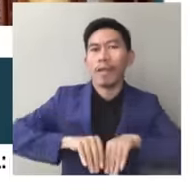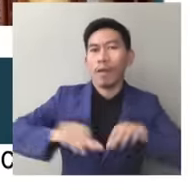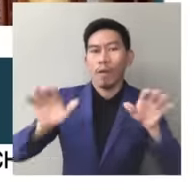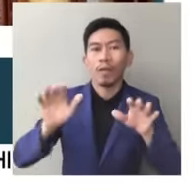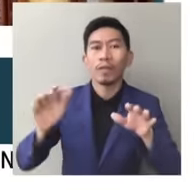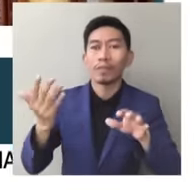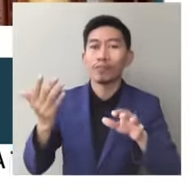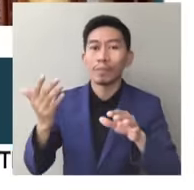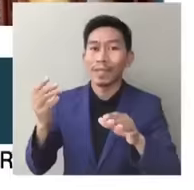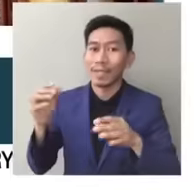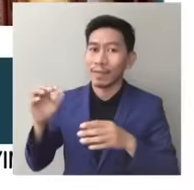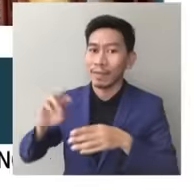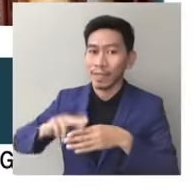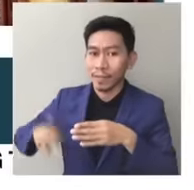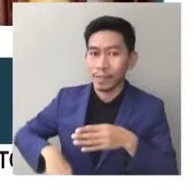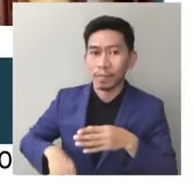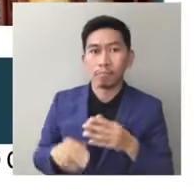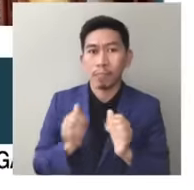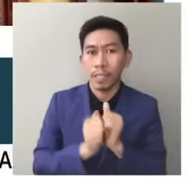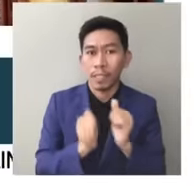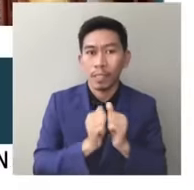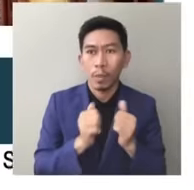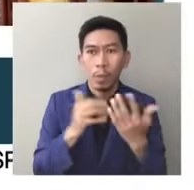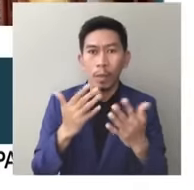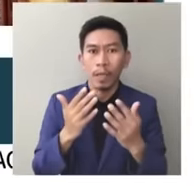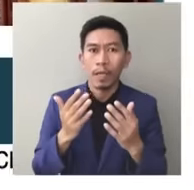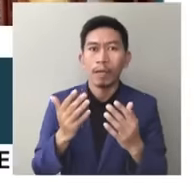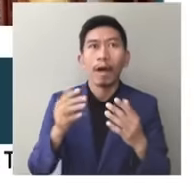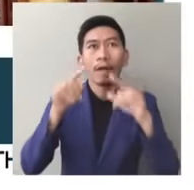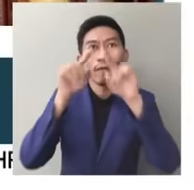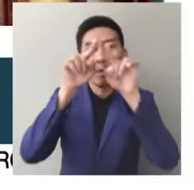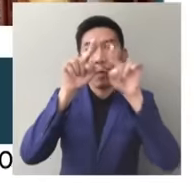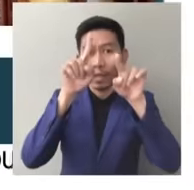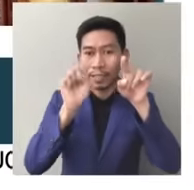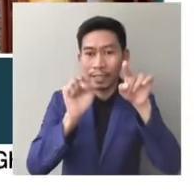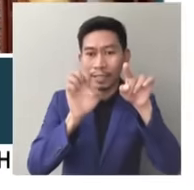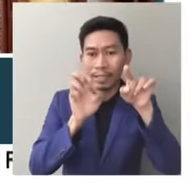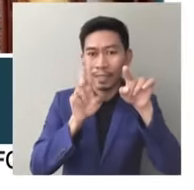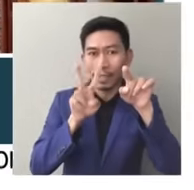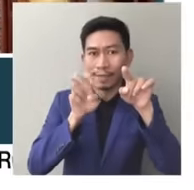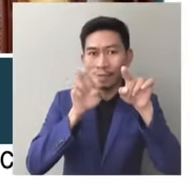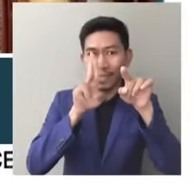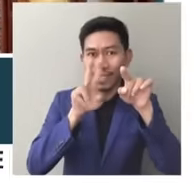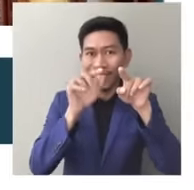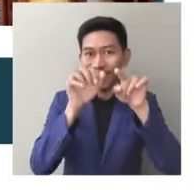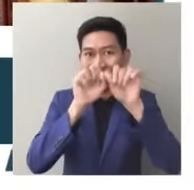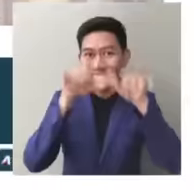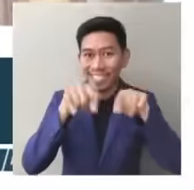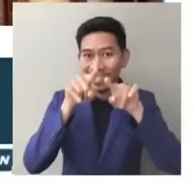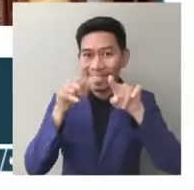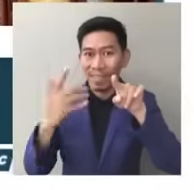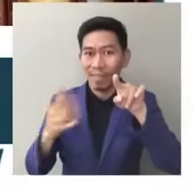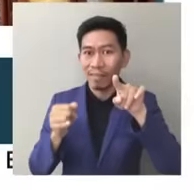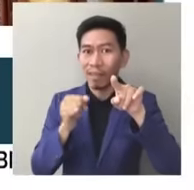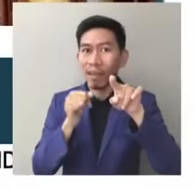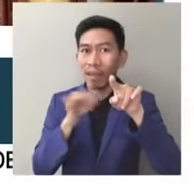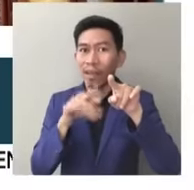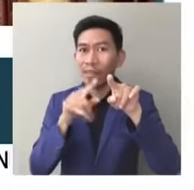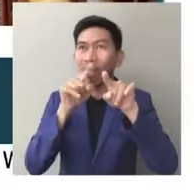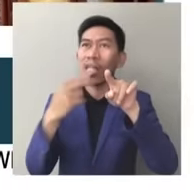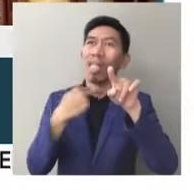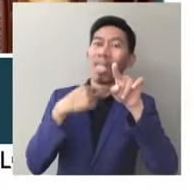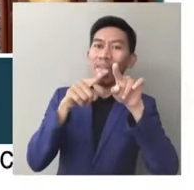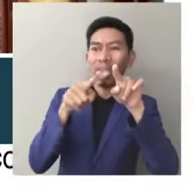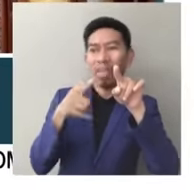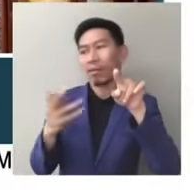will be no more the so-called transparency server. Yung transparency server kasi pag nabulunan, hindi na nakakakuha ng results. More importantly,